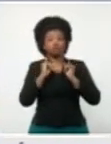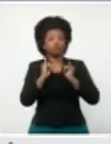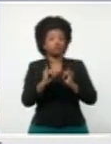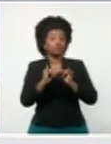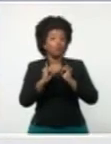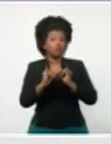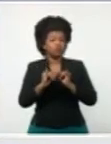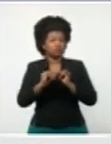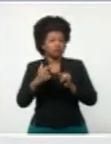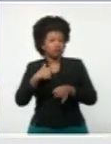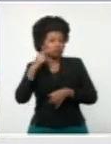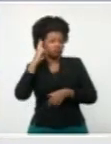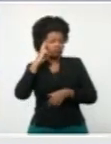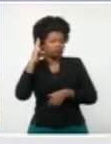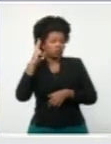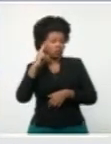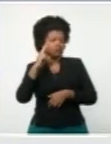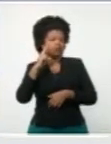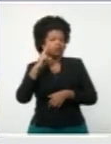196,555, Chile with